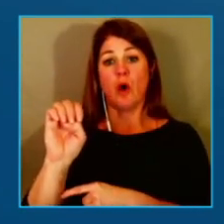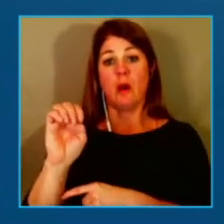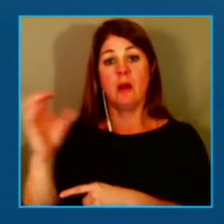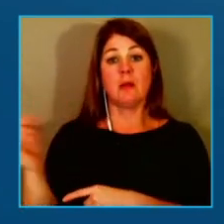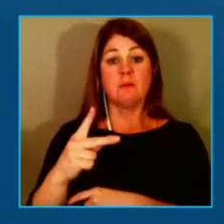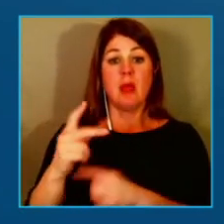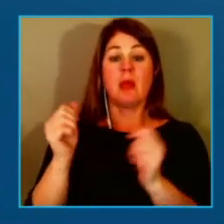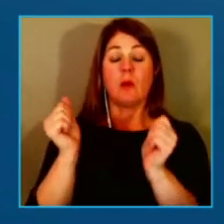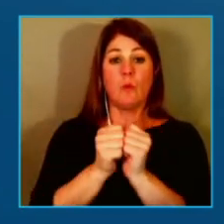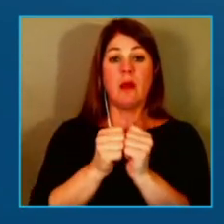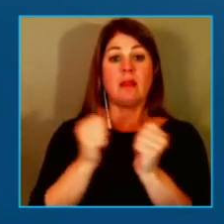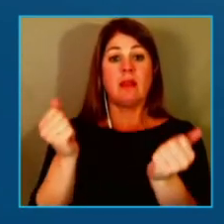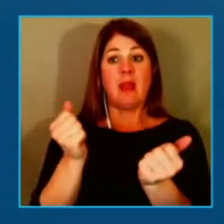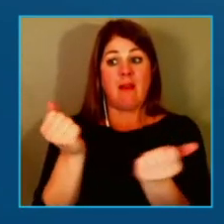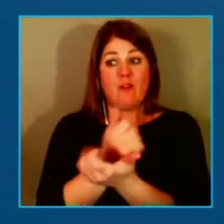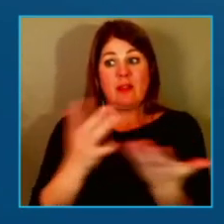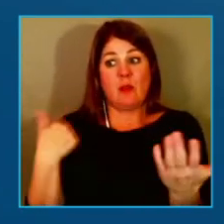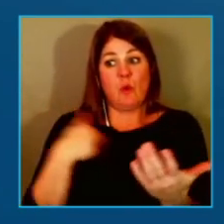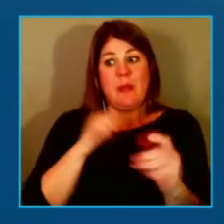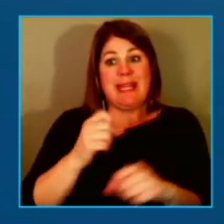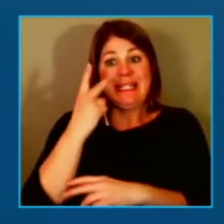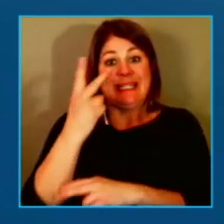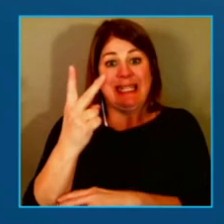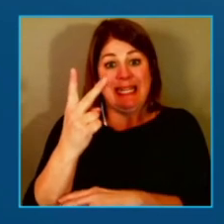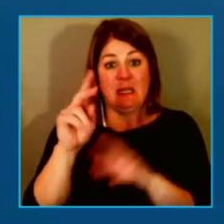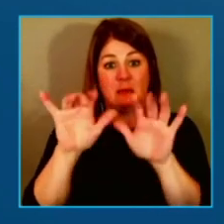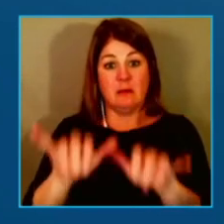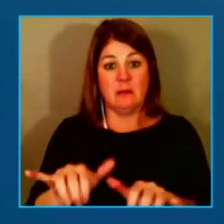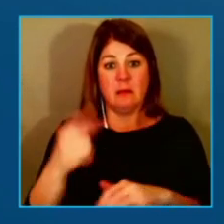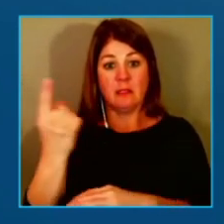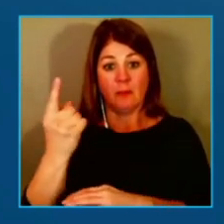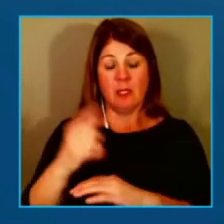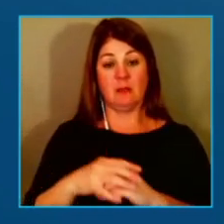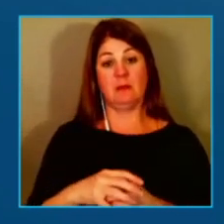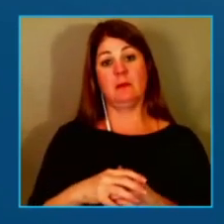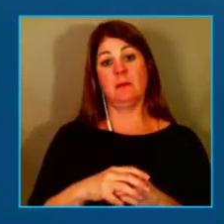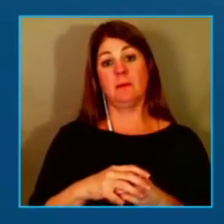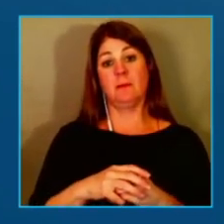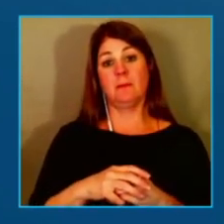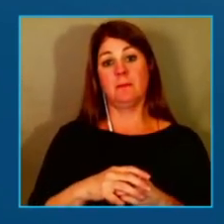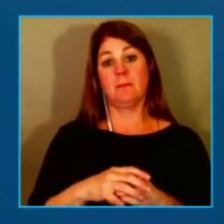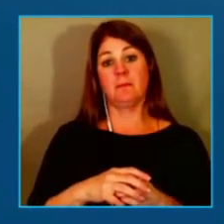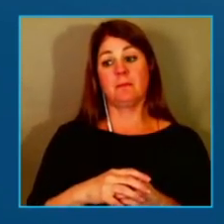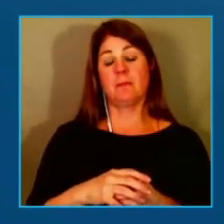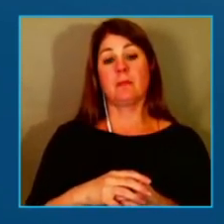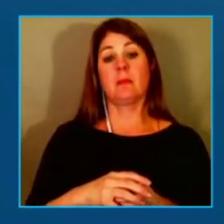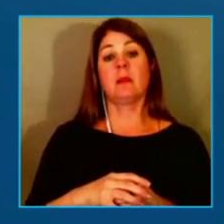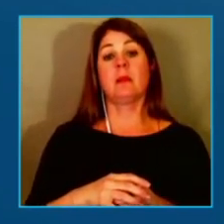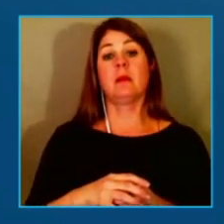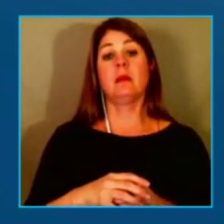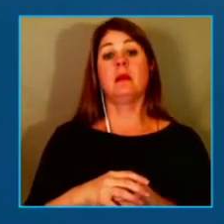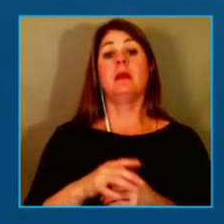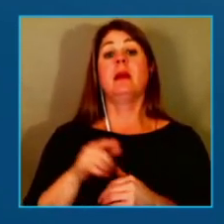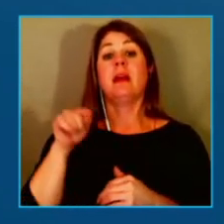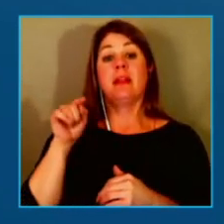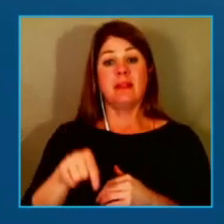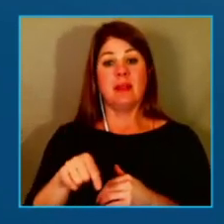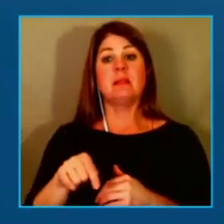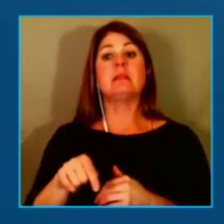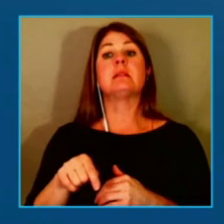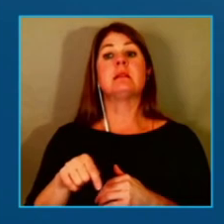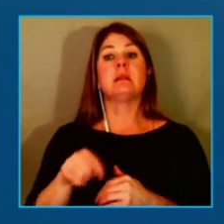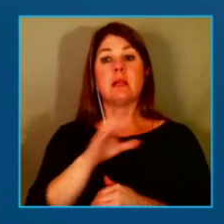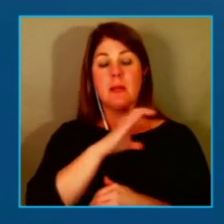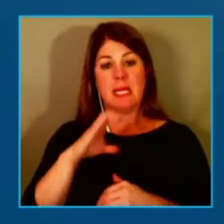see. You know, this committee, this state committee, has been dragged kicking and screaming